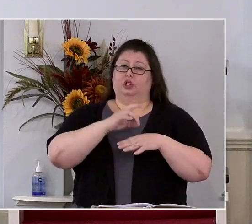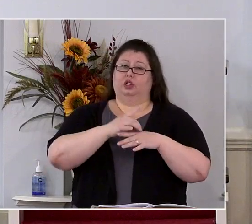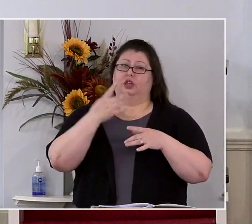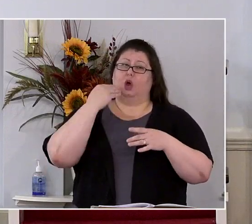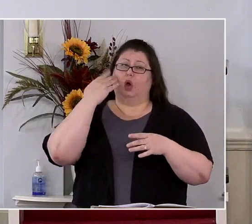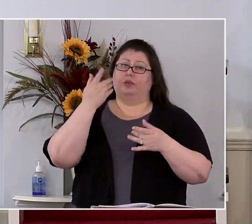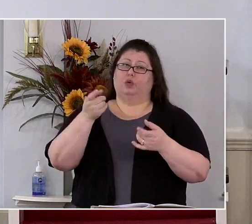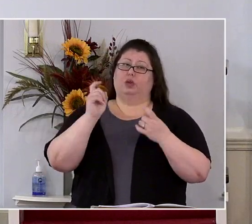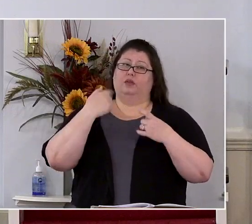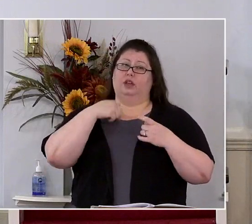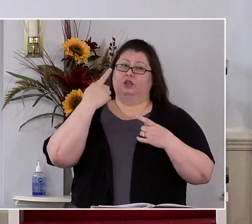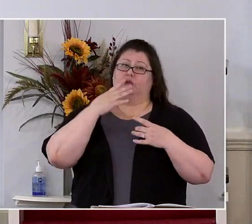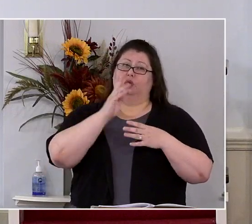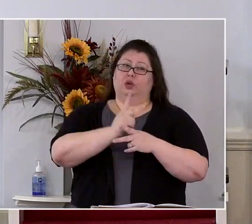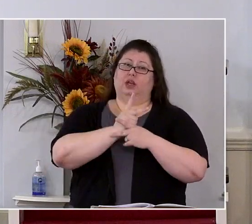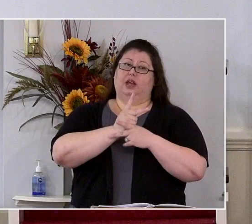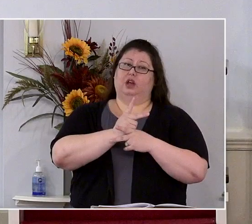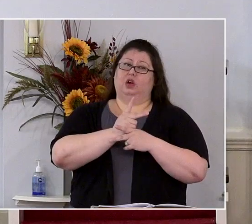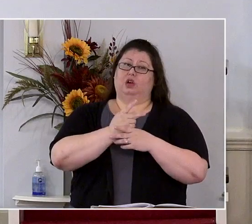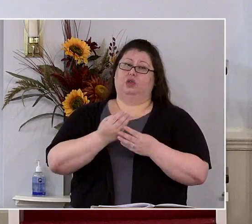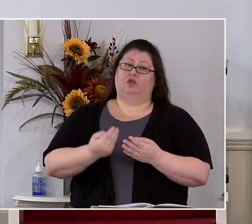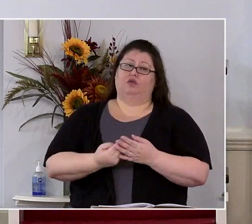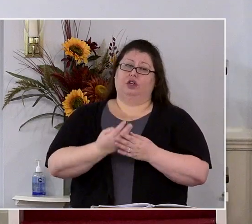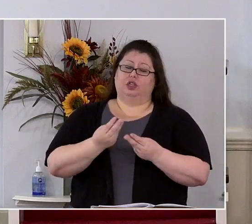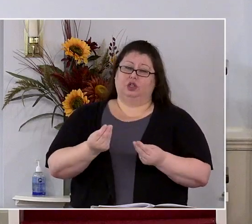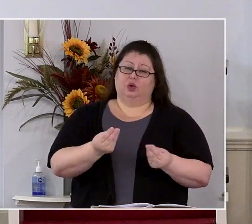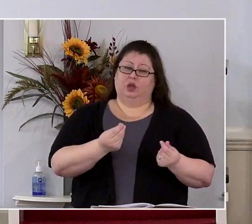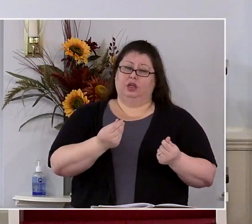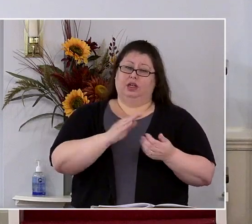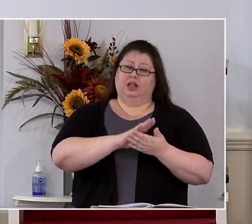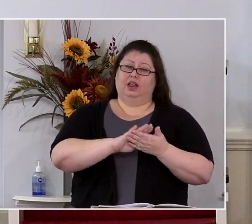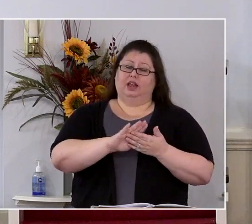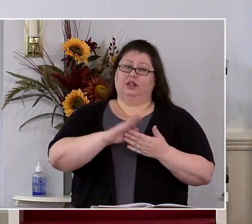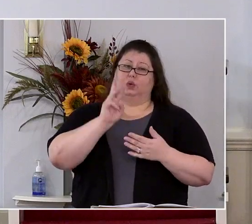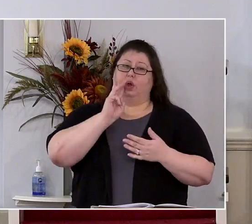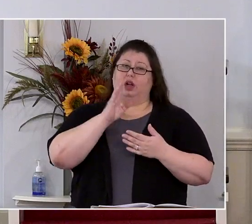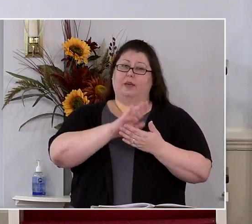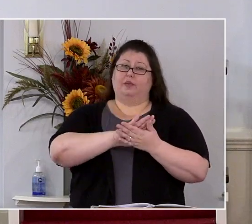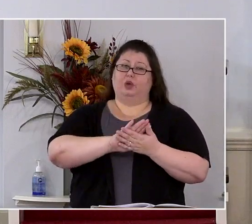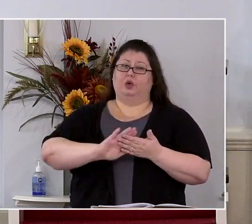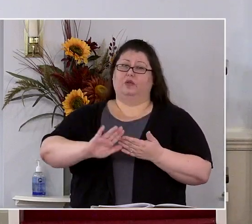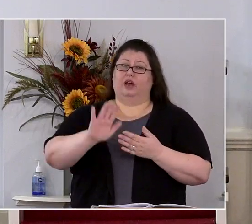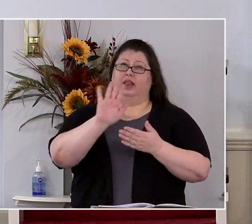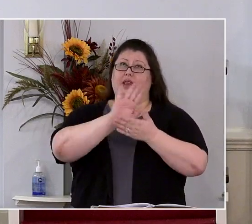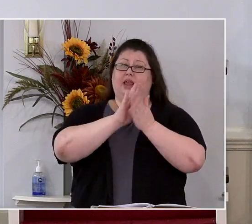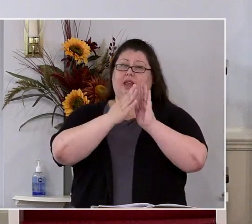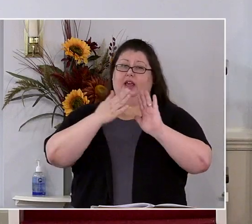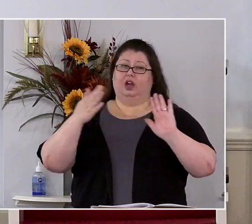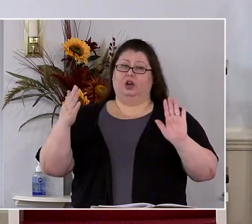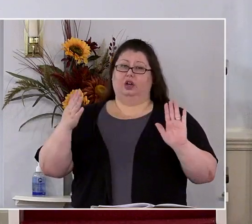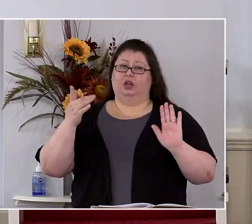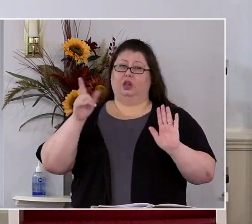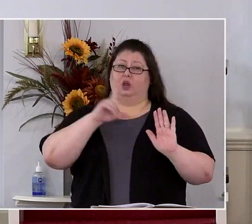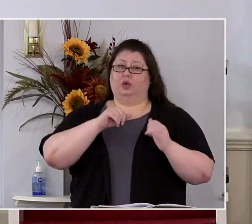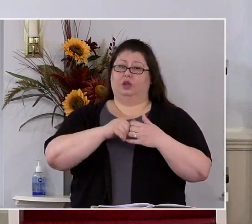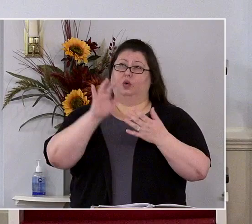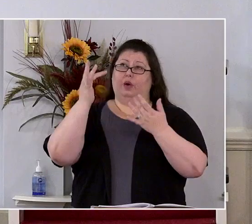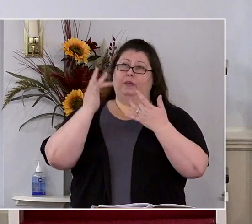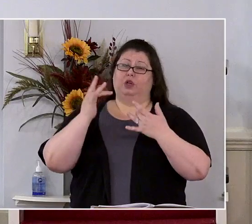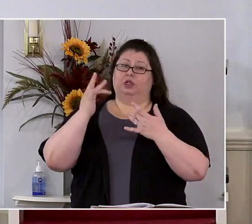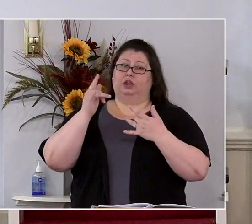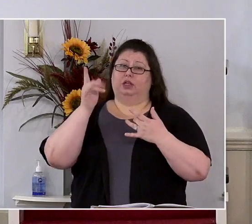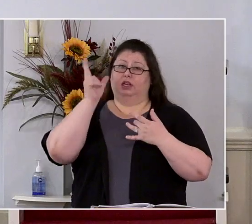entrust to our care. Enrich soils, cleanse waters, and purify the air. Lord, in your